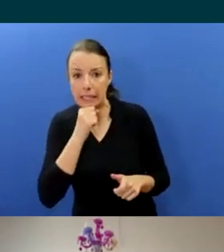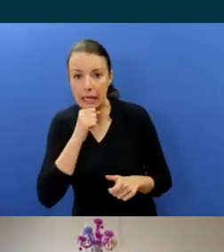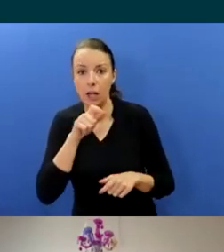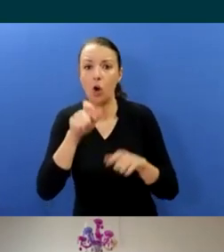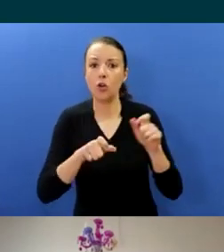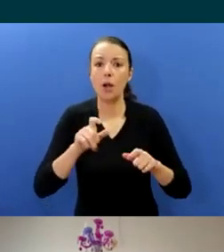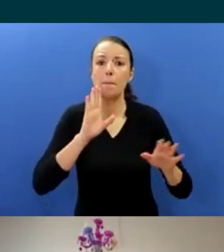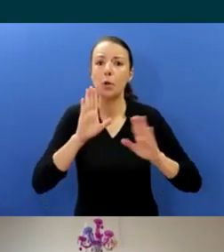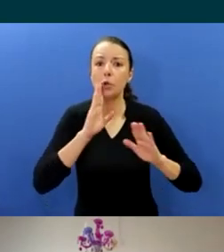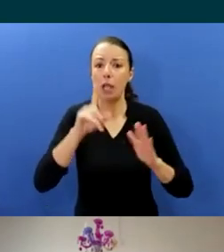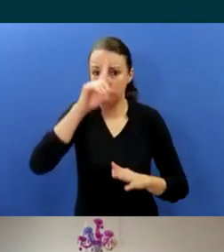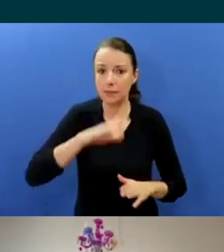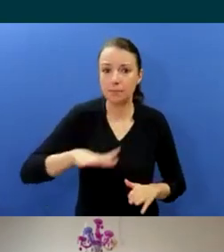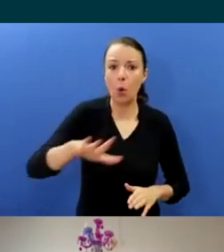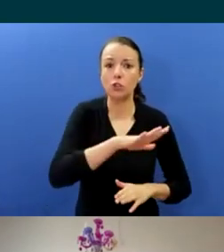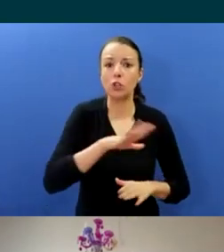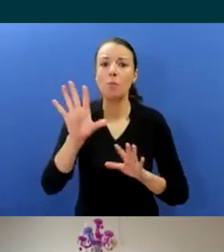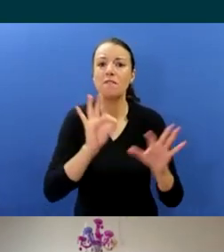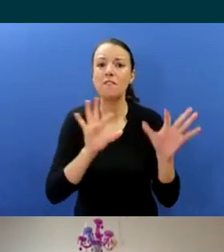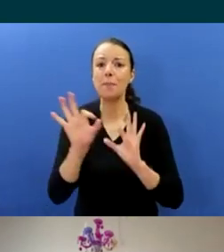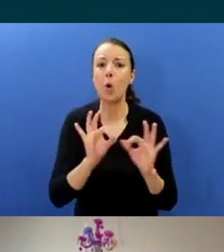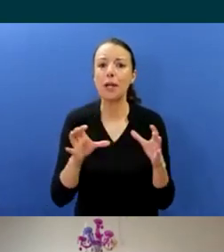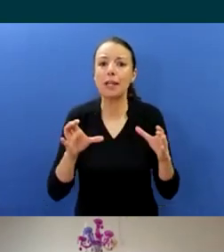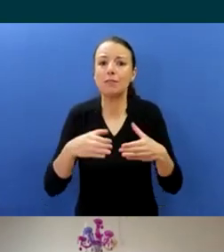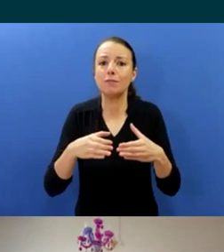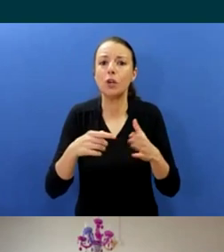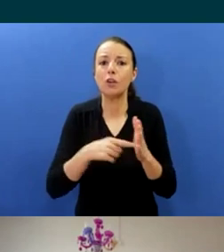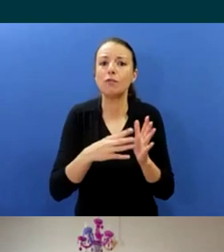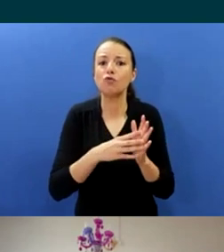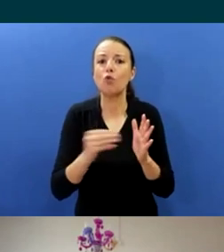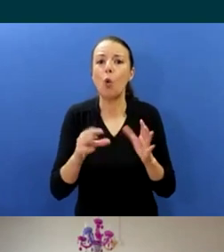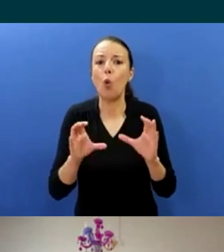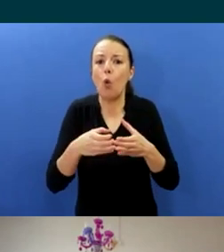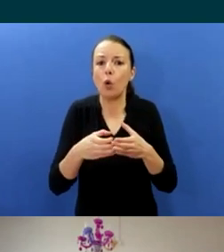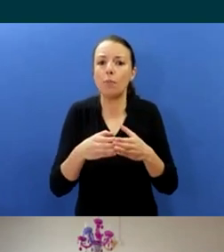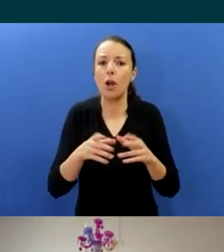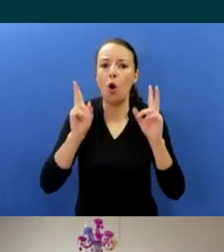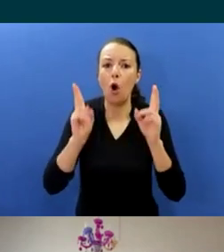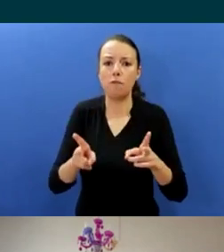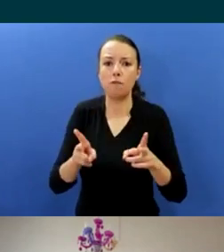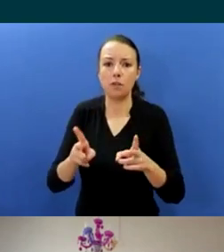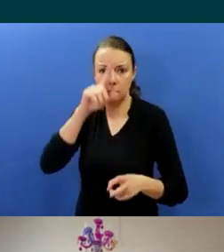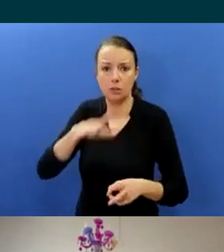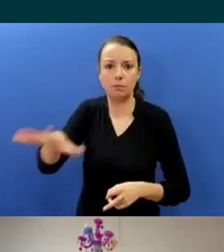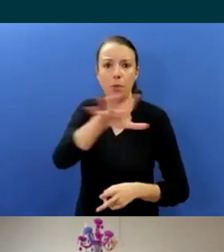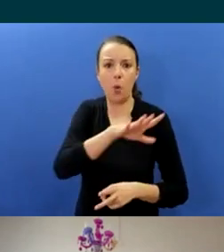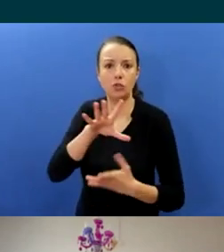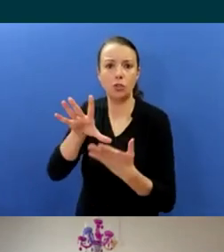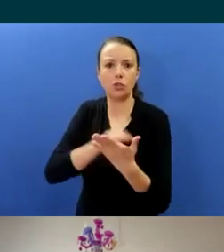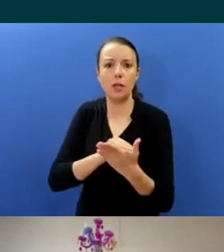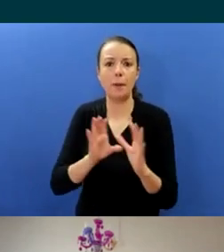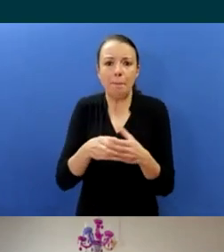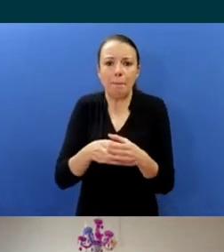we receive the positive answer from the population, normally we receive about 10 to 15%